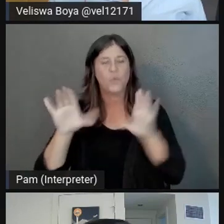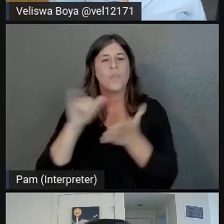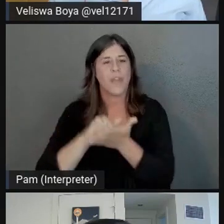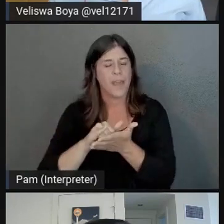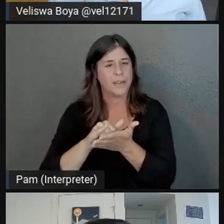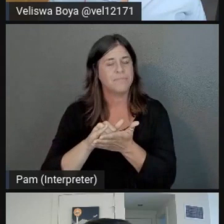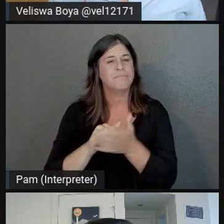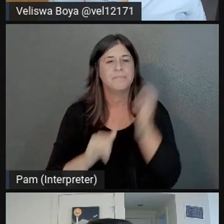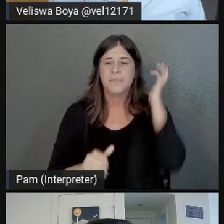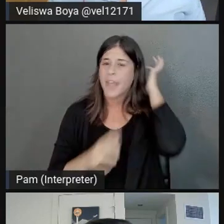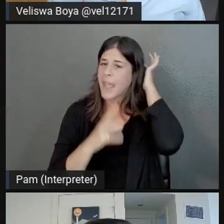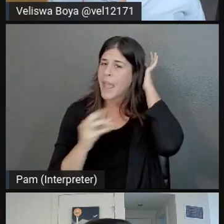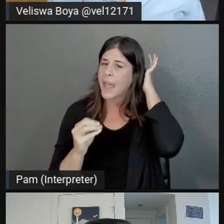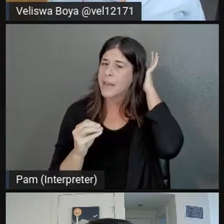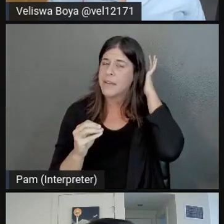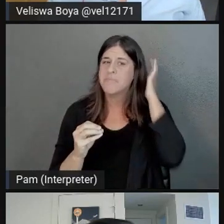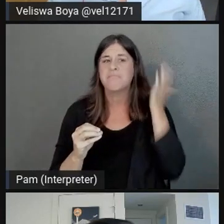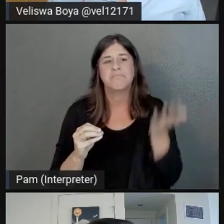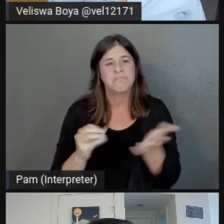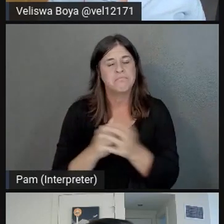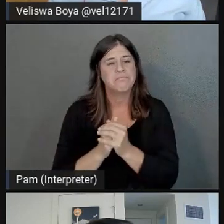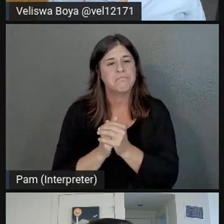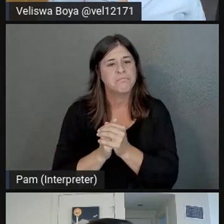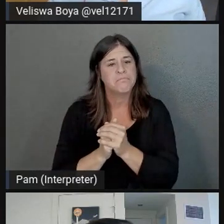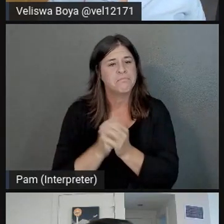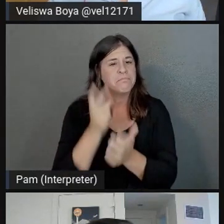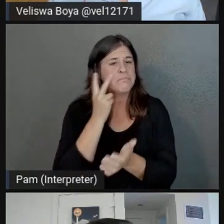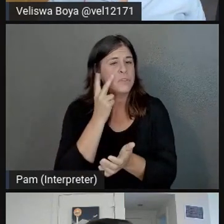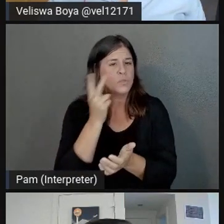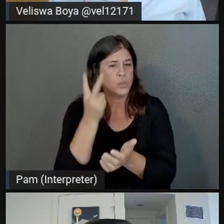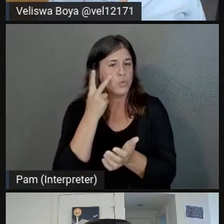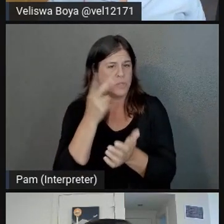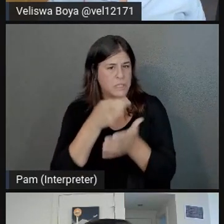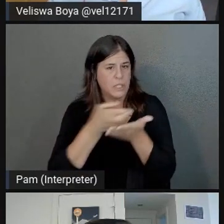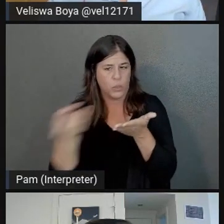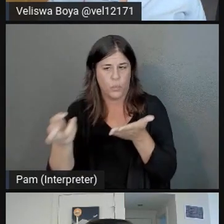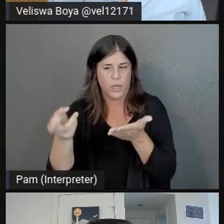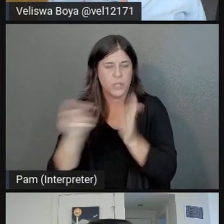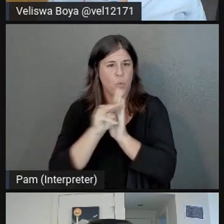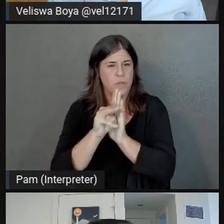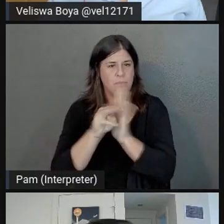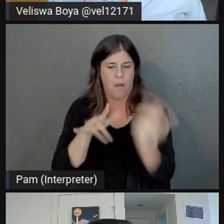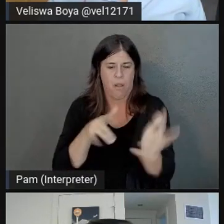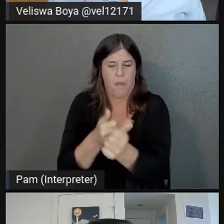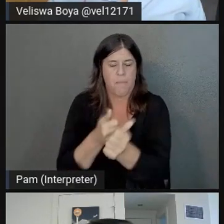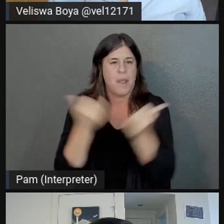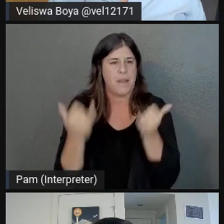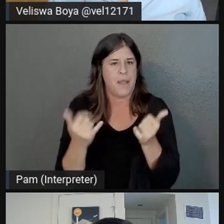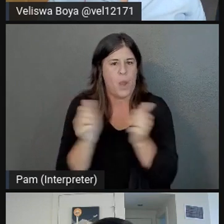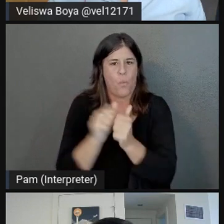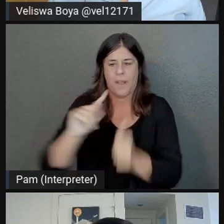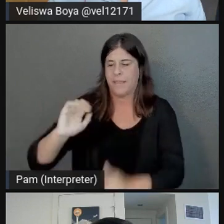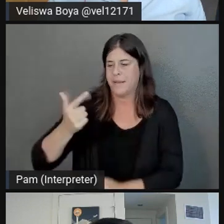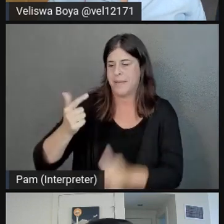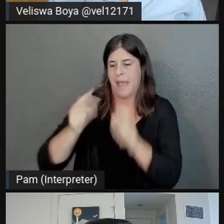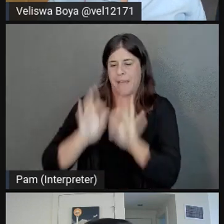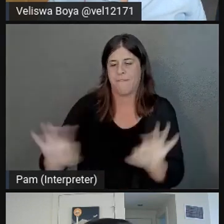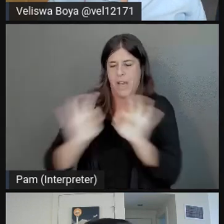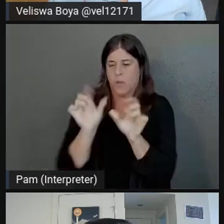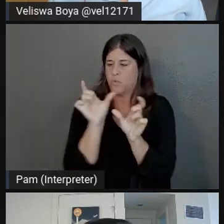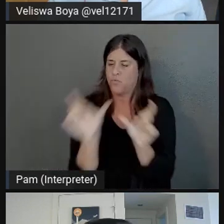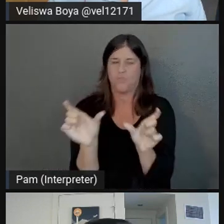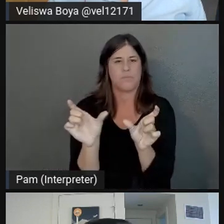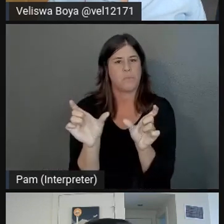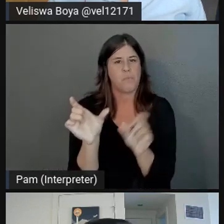And let's see, you see the resource model gets updated. with the tag values,